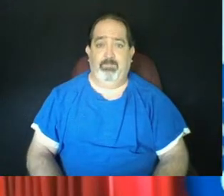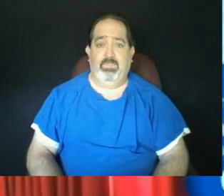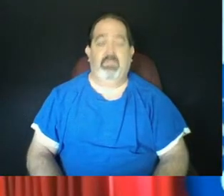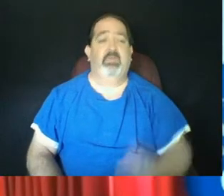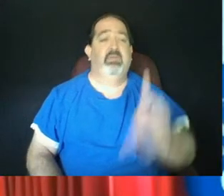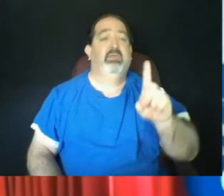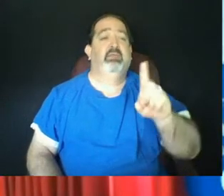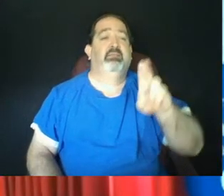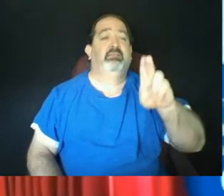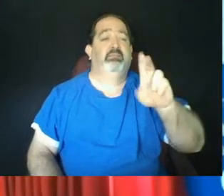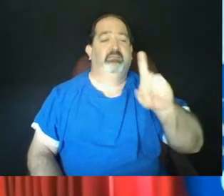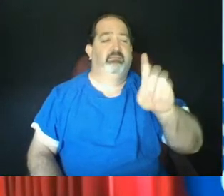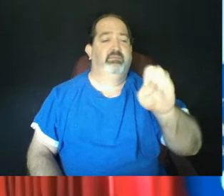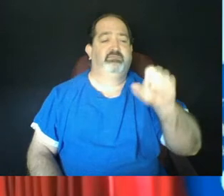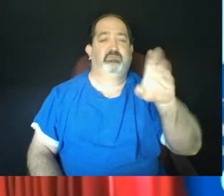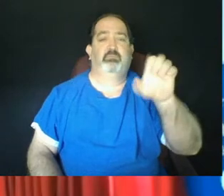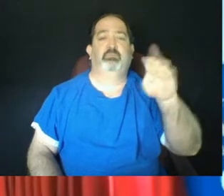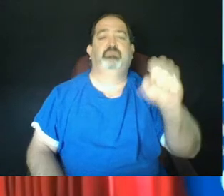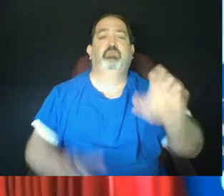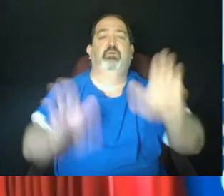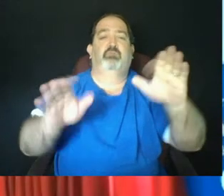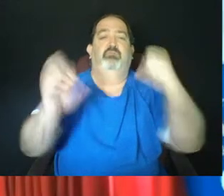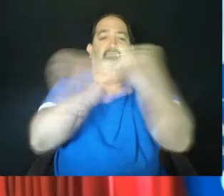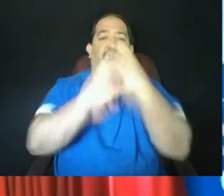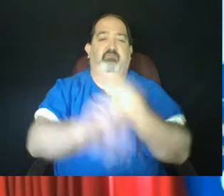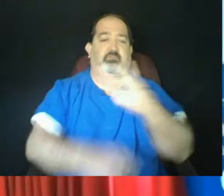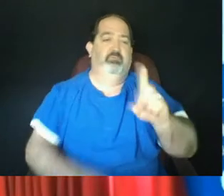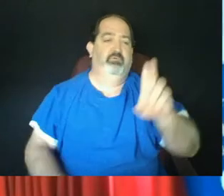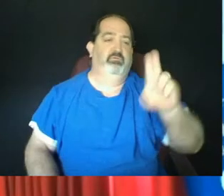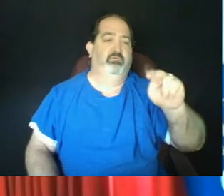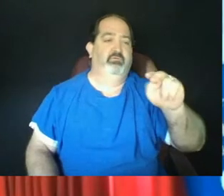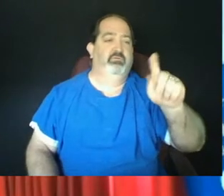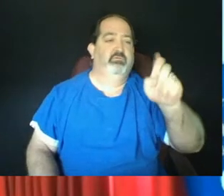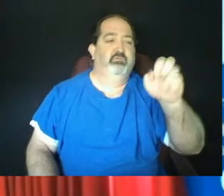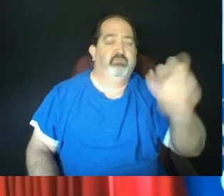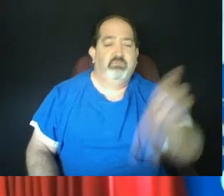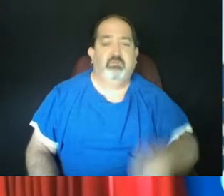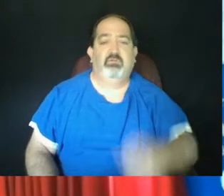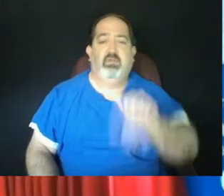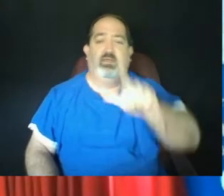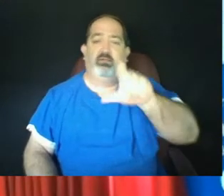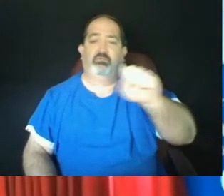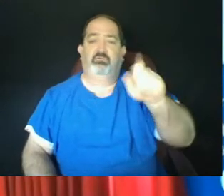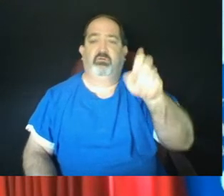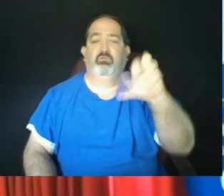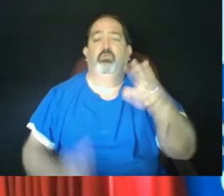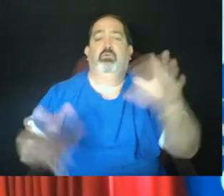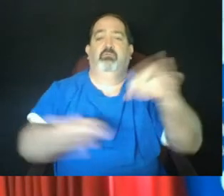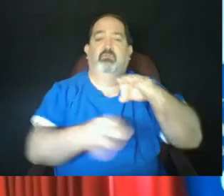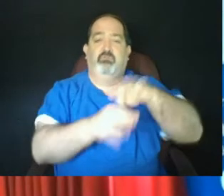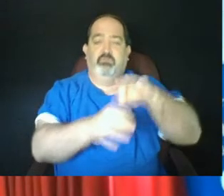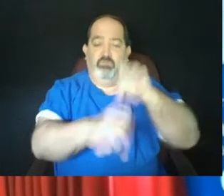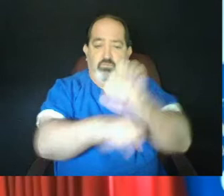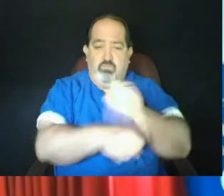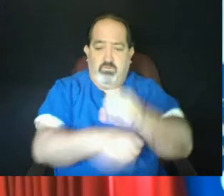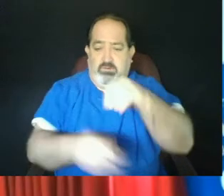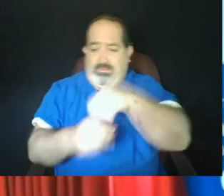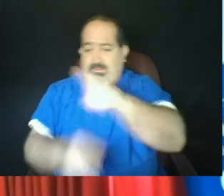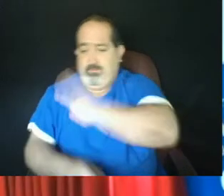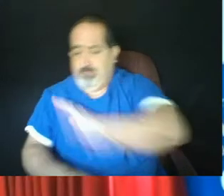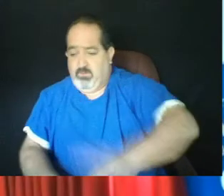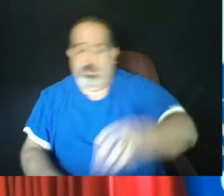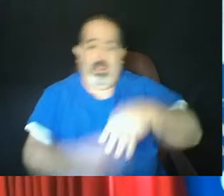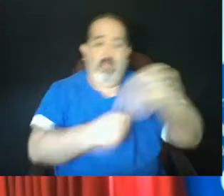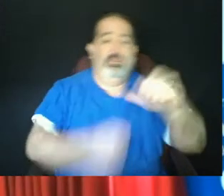Decimus is a wonderful fighter from Duntier. We are happy to recognize him. Alessandra does great volunteer work in and out of the barony.